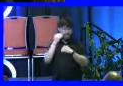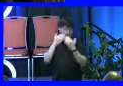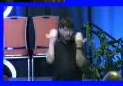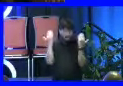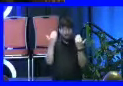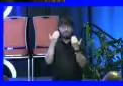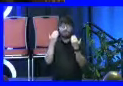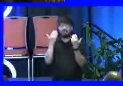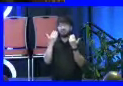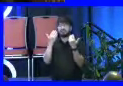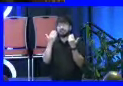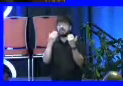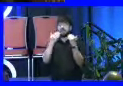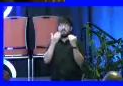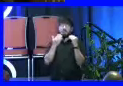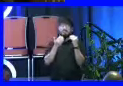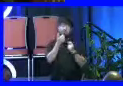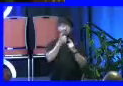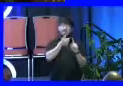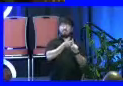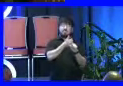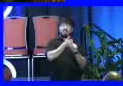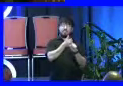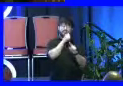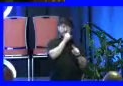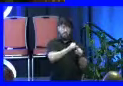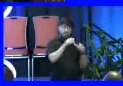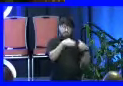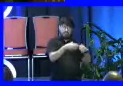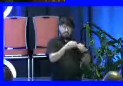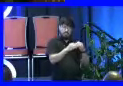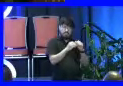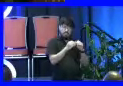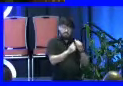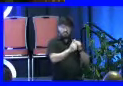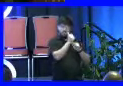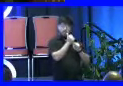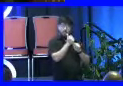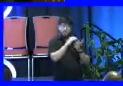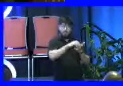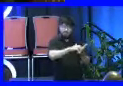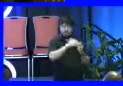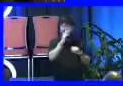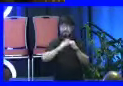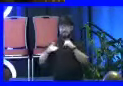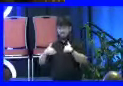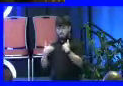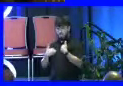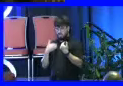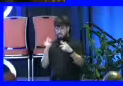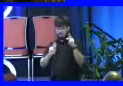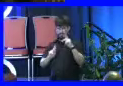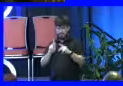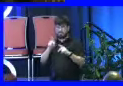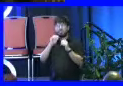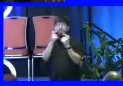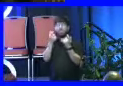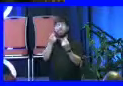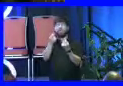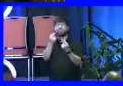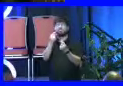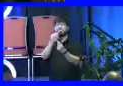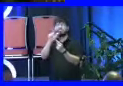than the general homeless population? What tools do you have, or what tools do you wish you had to prioritize